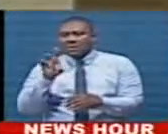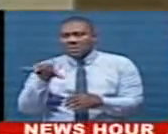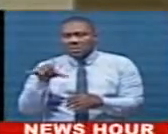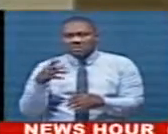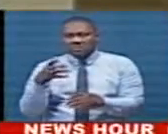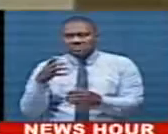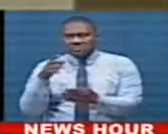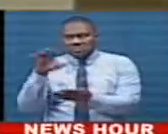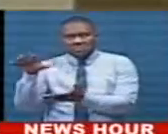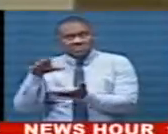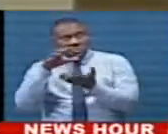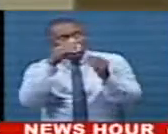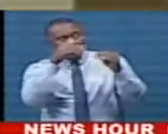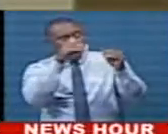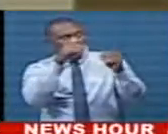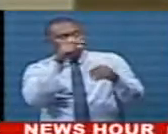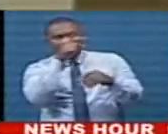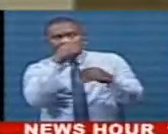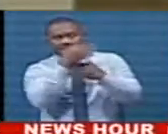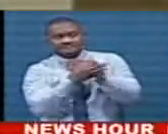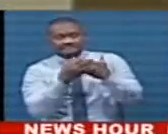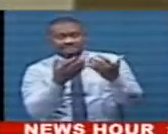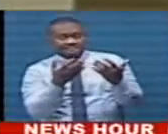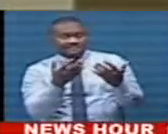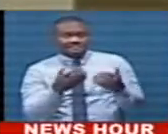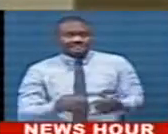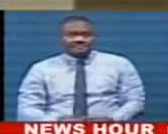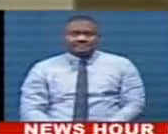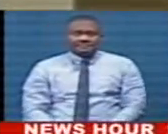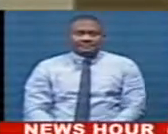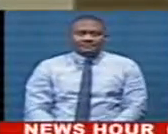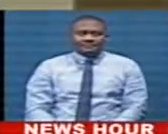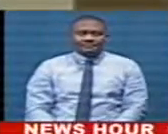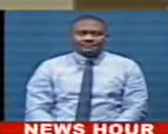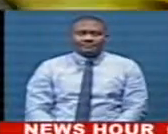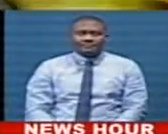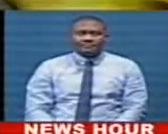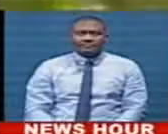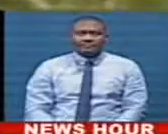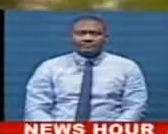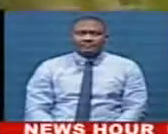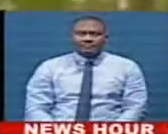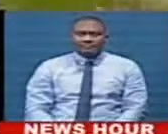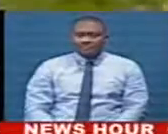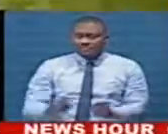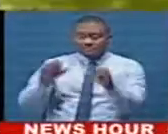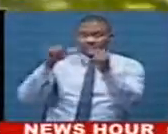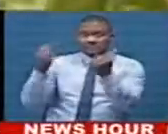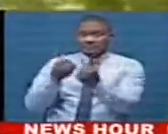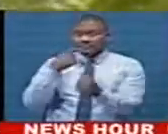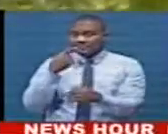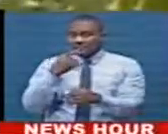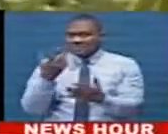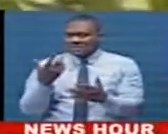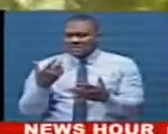that leave our shores only to provide jobs for the importing countries. Meanwhile, the association says